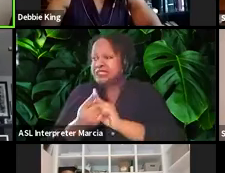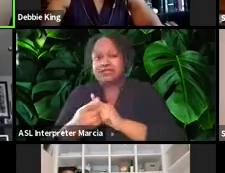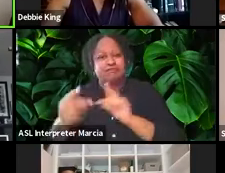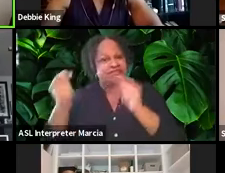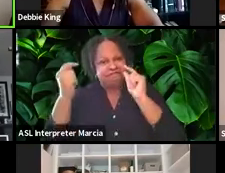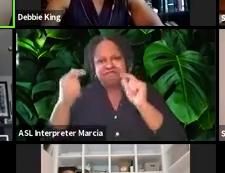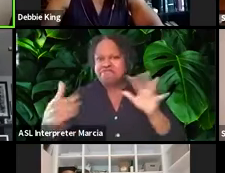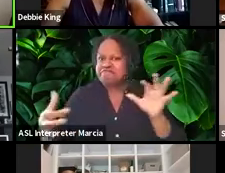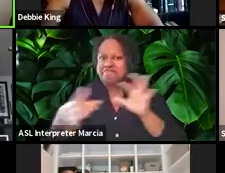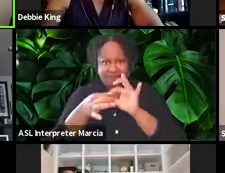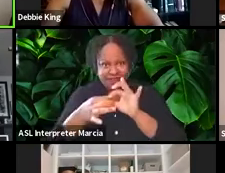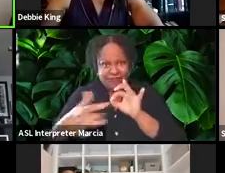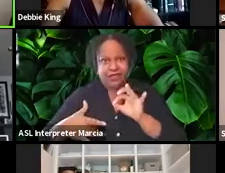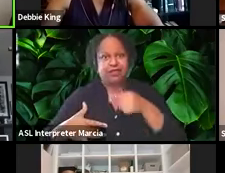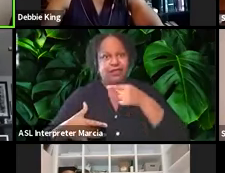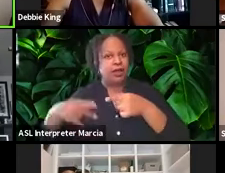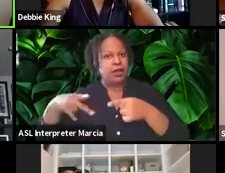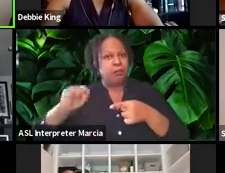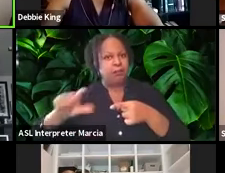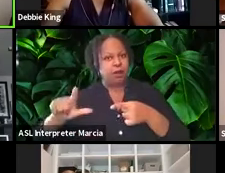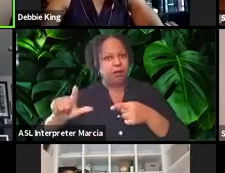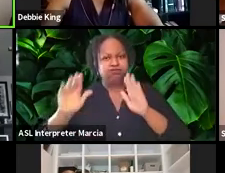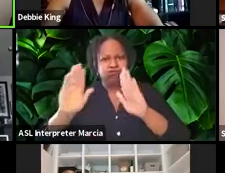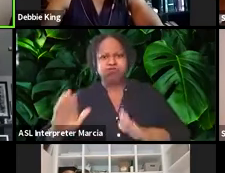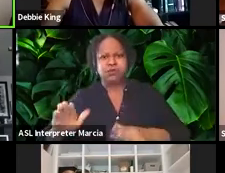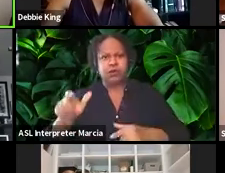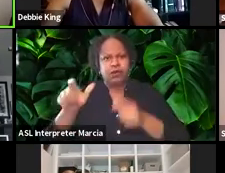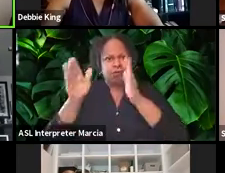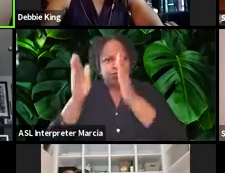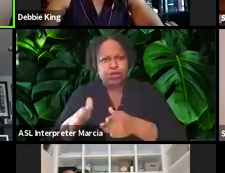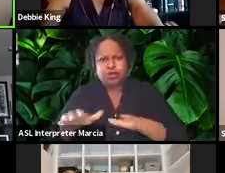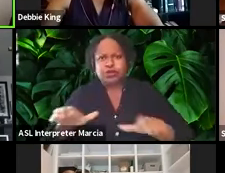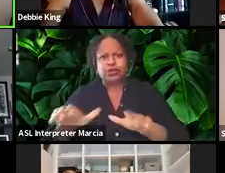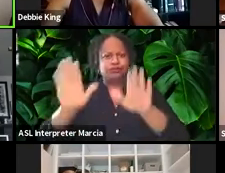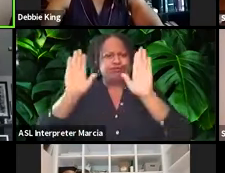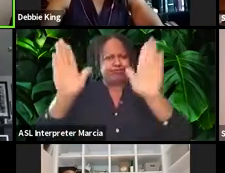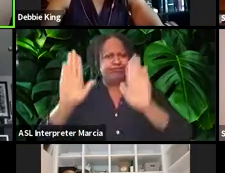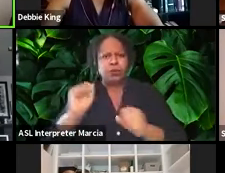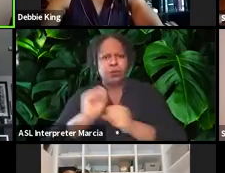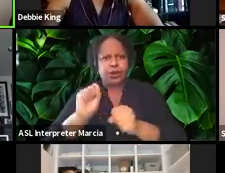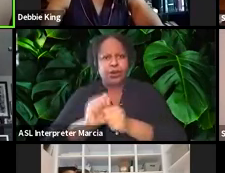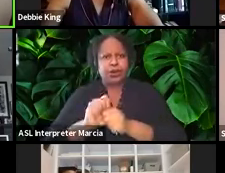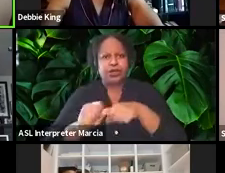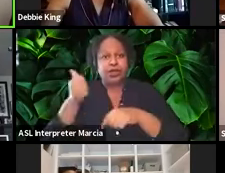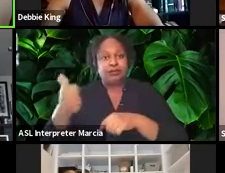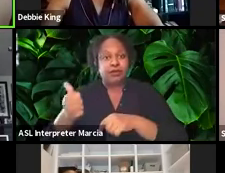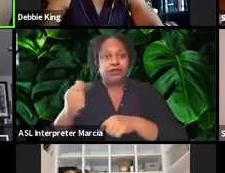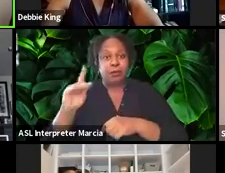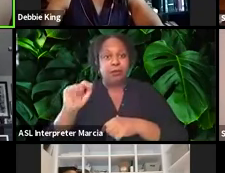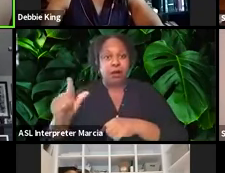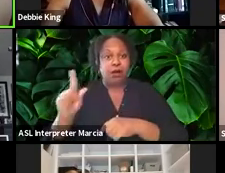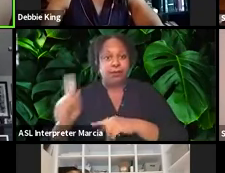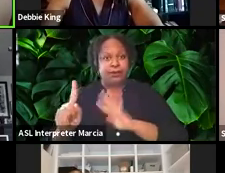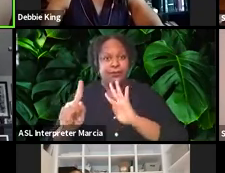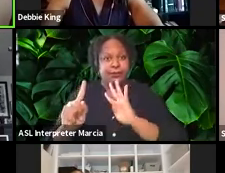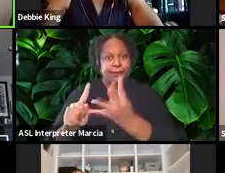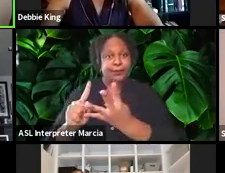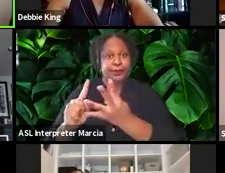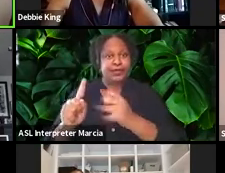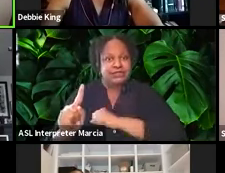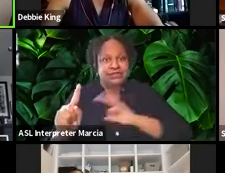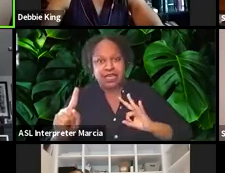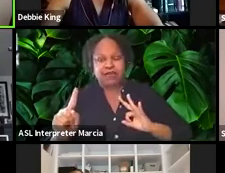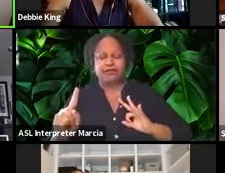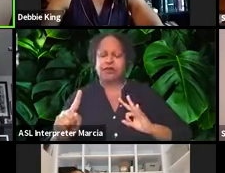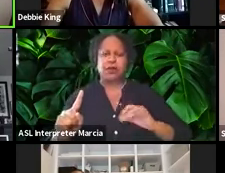instantaneous. Paul's just an incredible person doing incredible work, and he has surrounded himself with staff that are